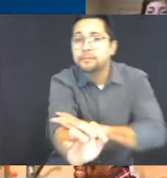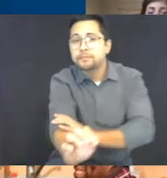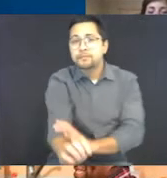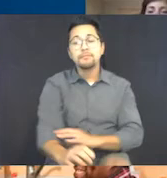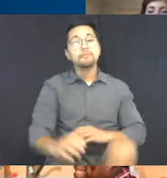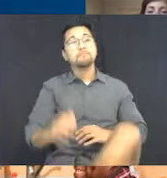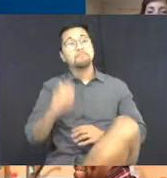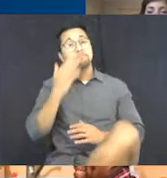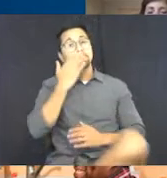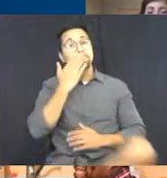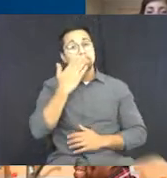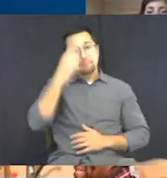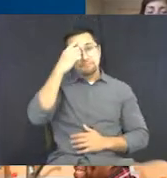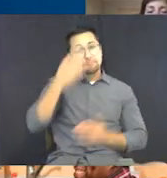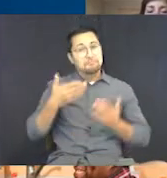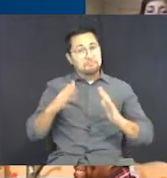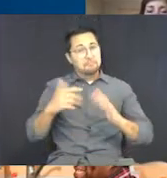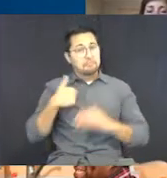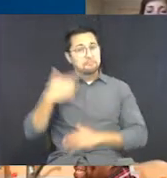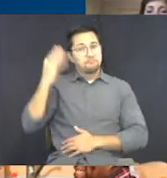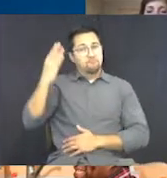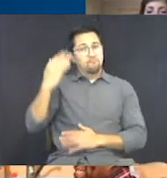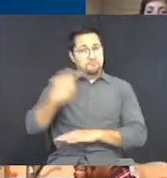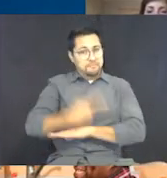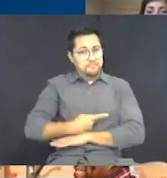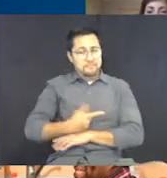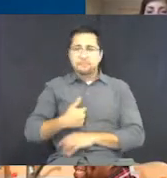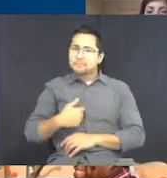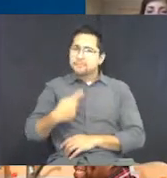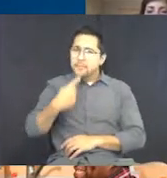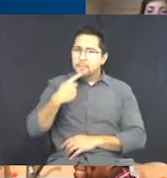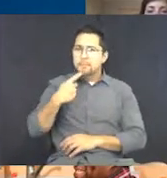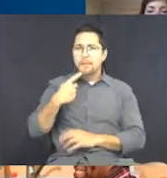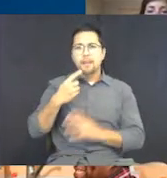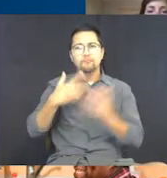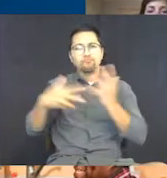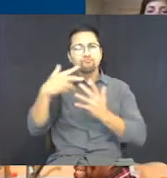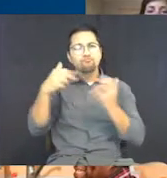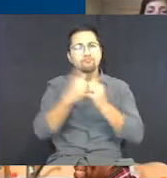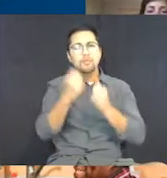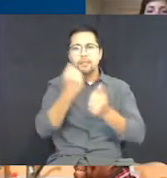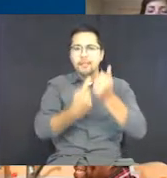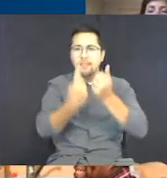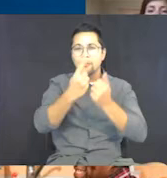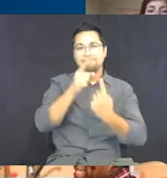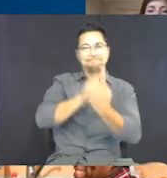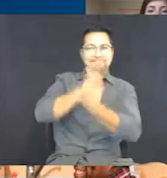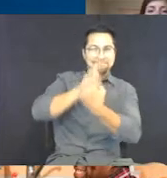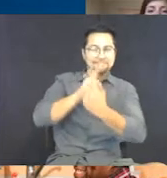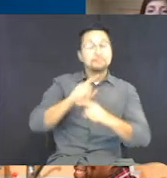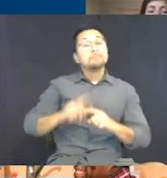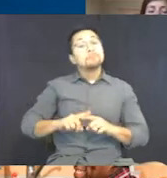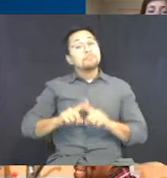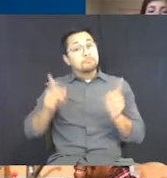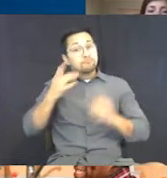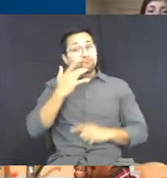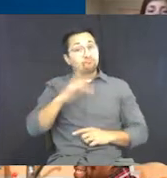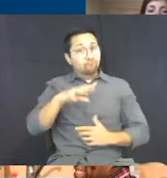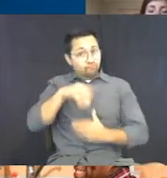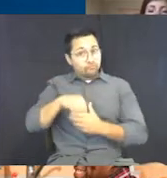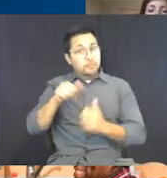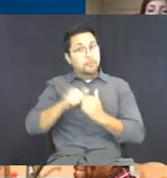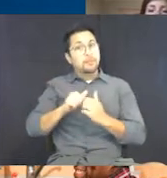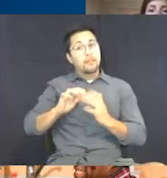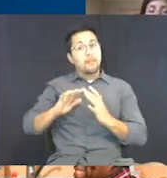Thank you for letting me present today. I miss being in person with everyone, but I'm grateful to be a part of this hybrid